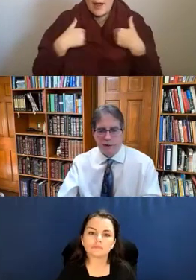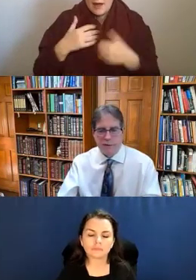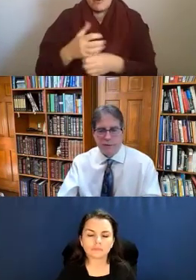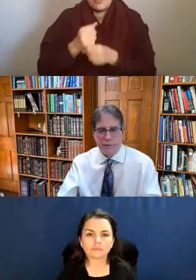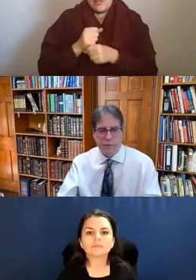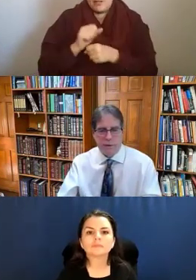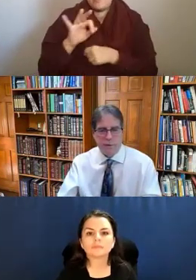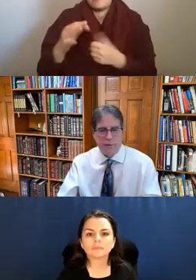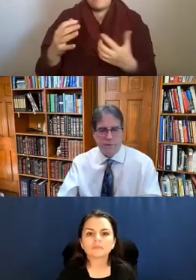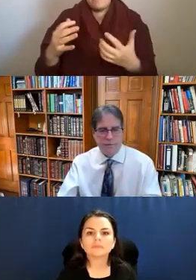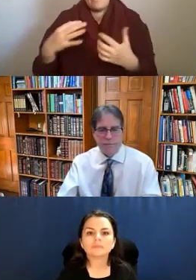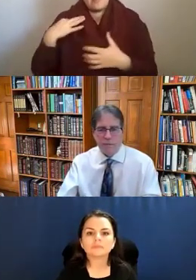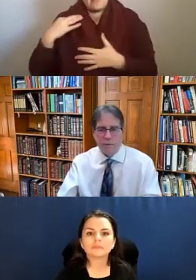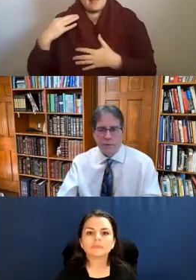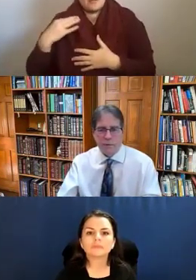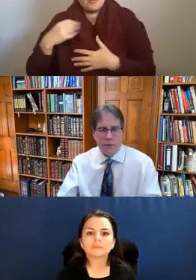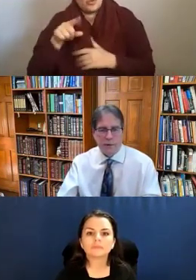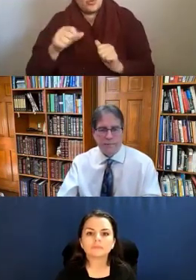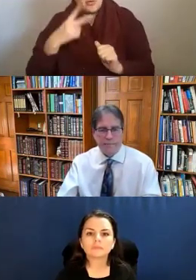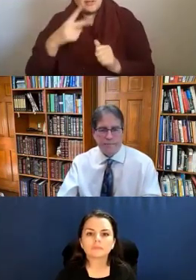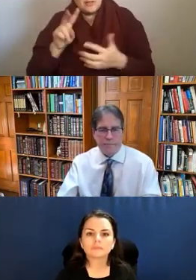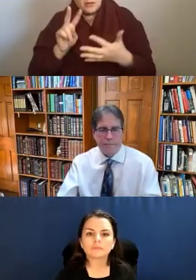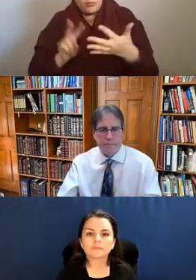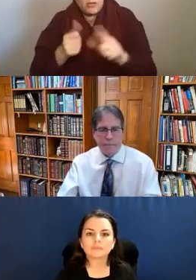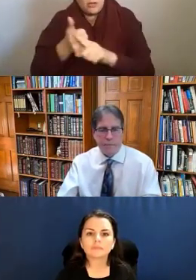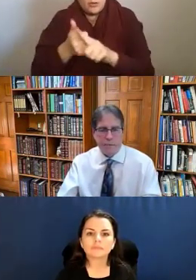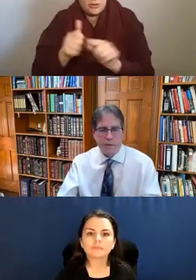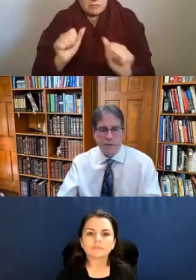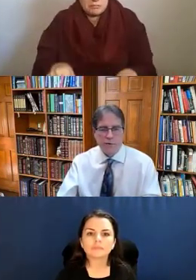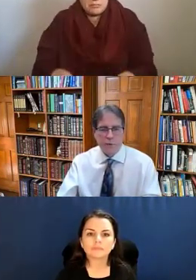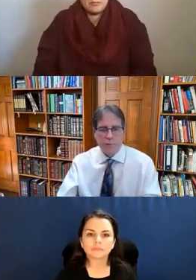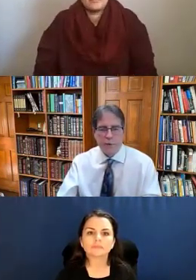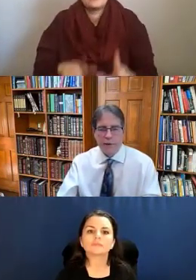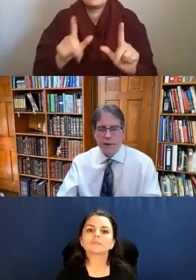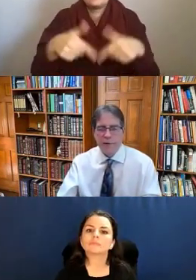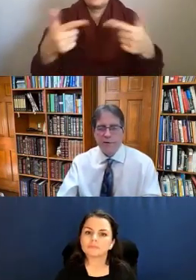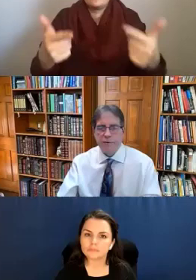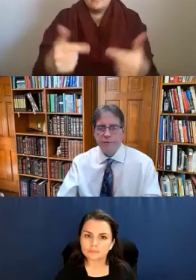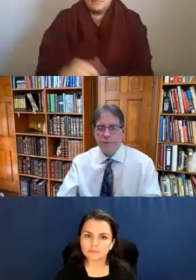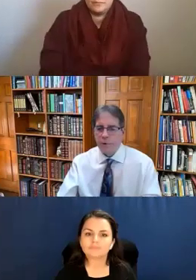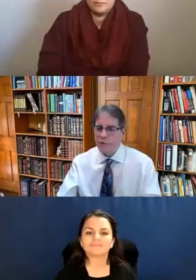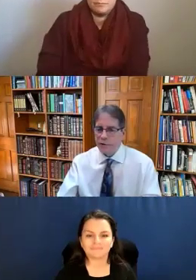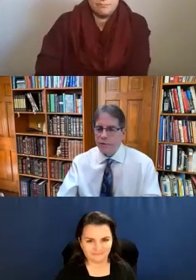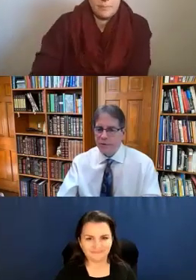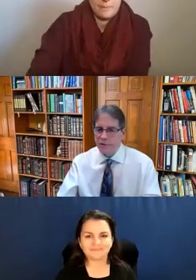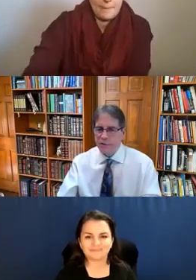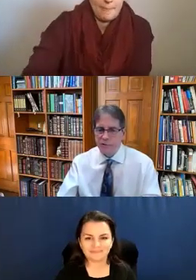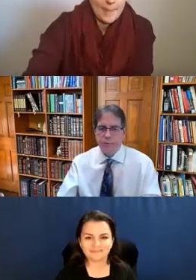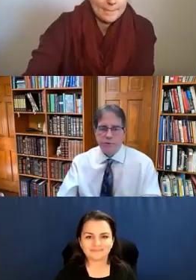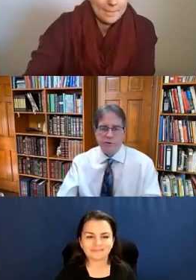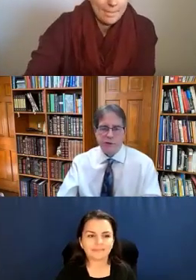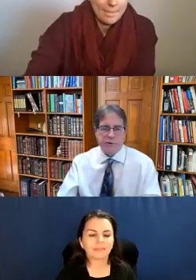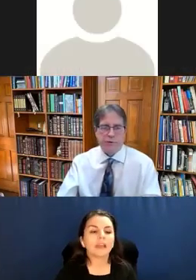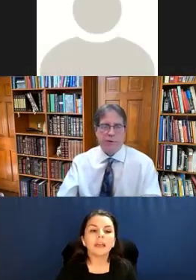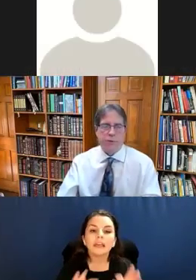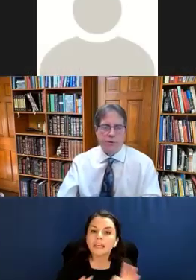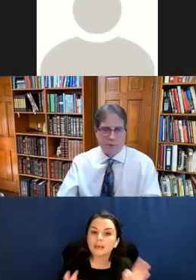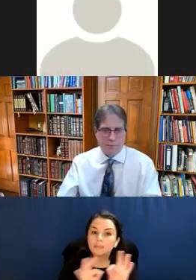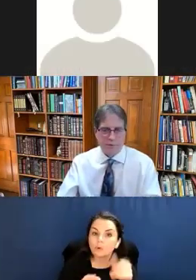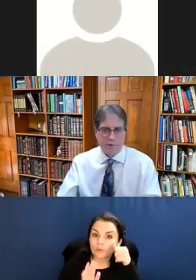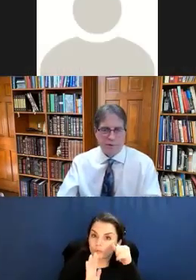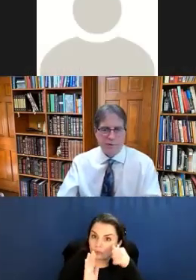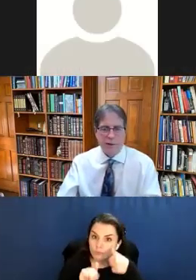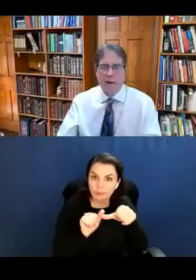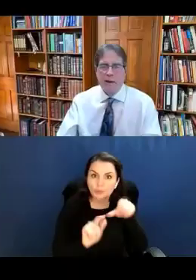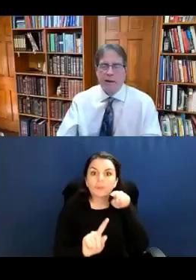I'll just let you read those real quickly. So importantly, these are for postdoctoral positions or postdoctoral